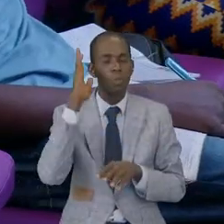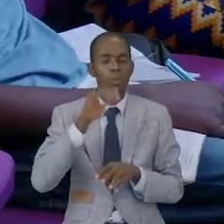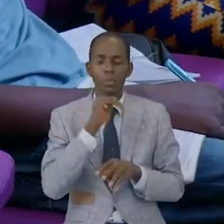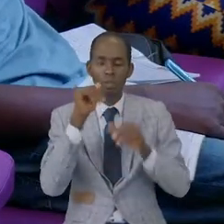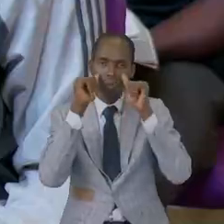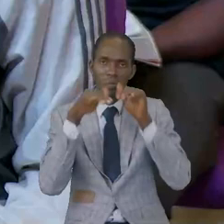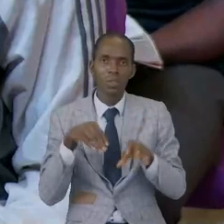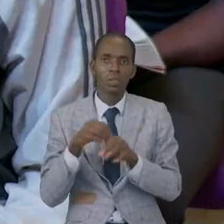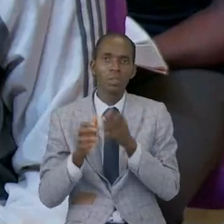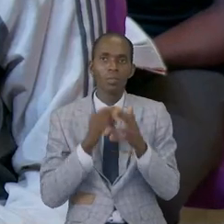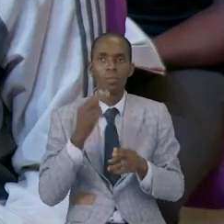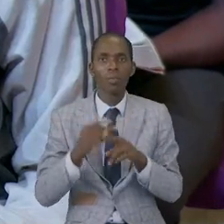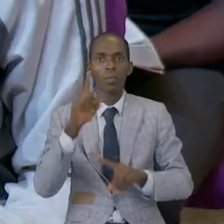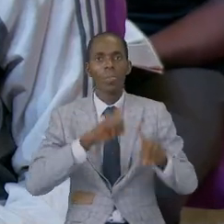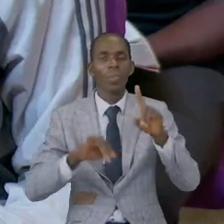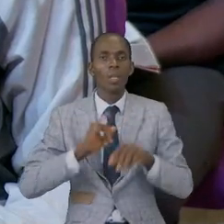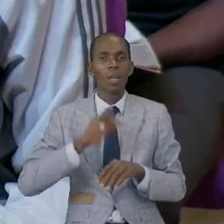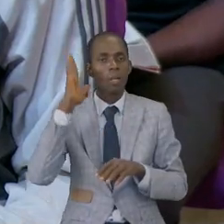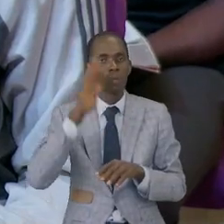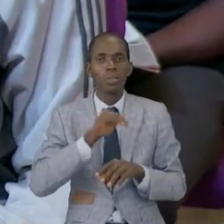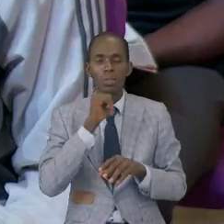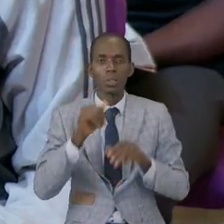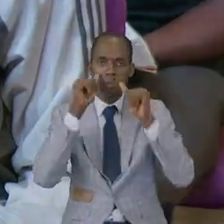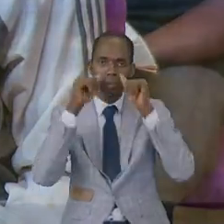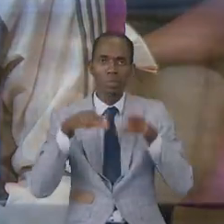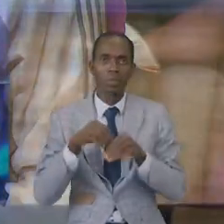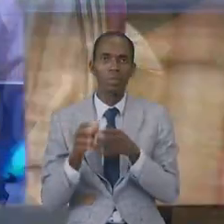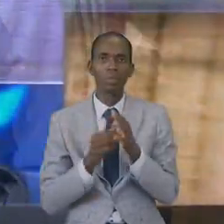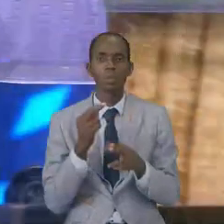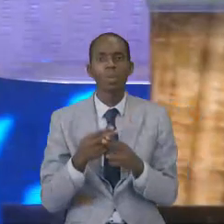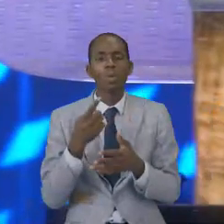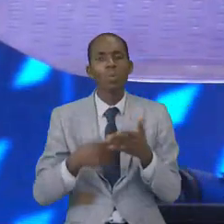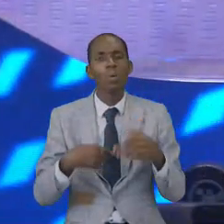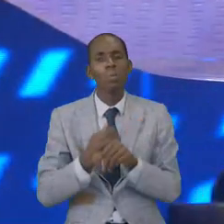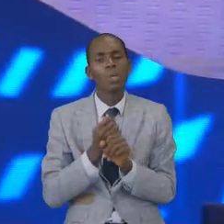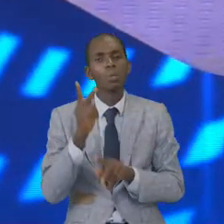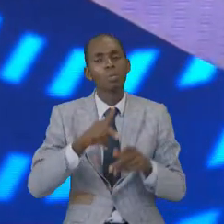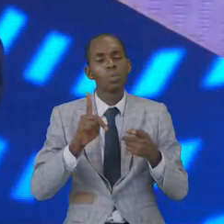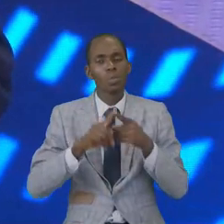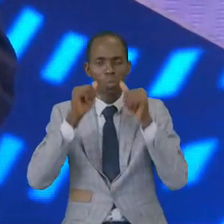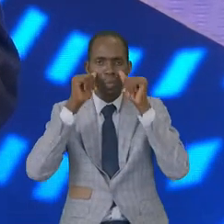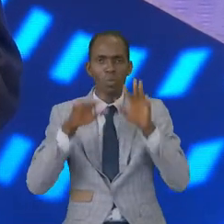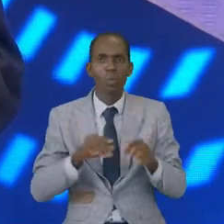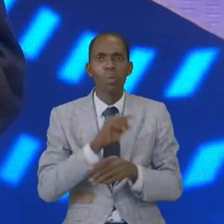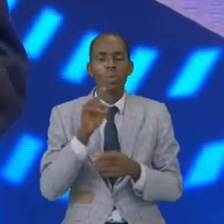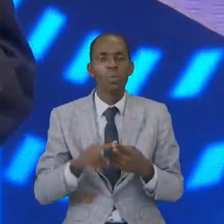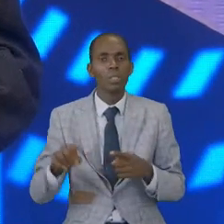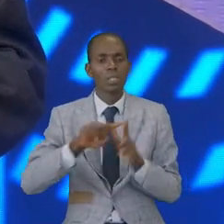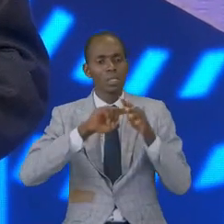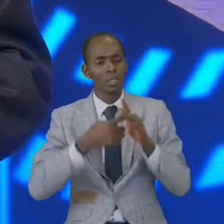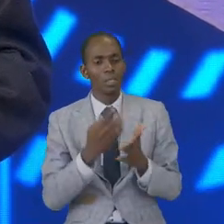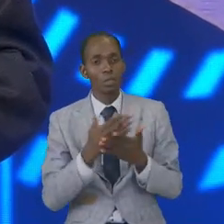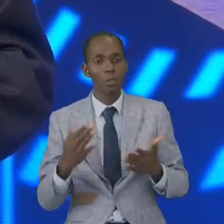faint. I will not faint. What makes people to faint when they start something?